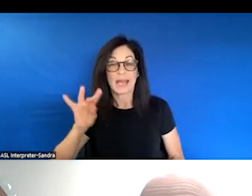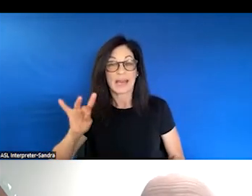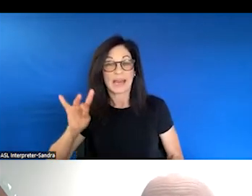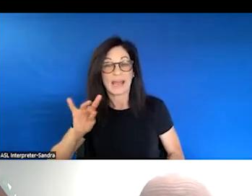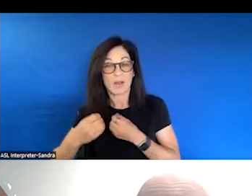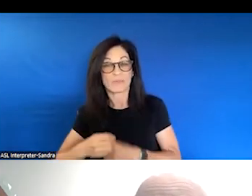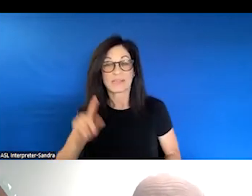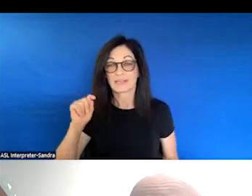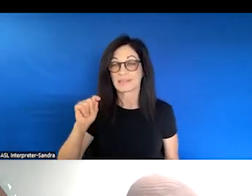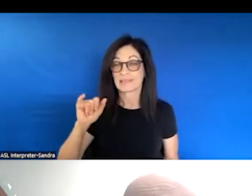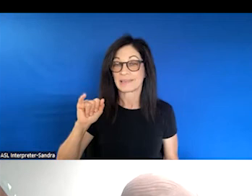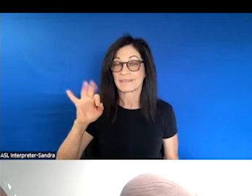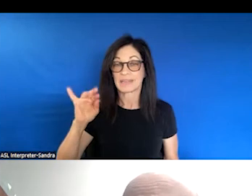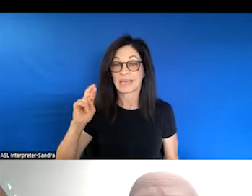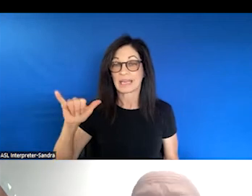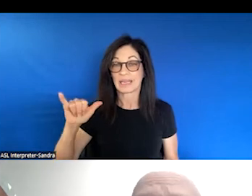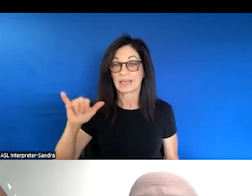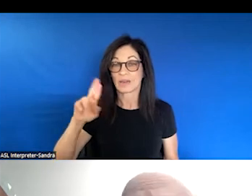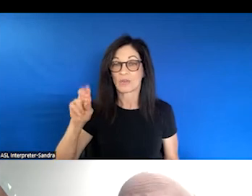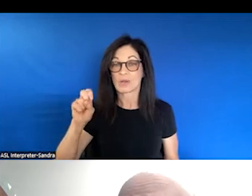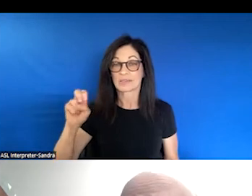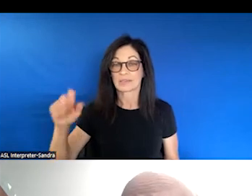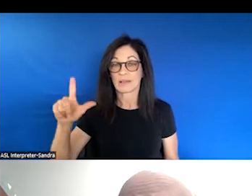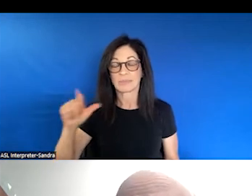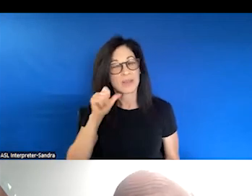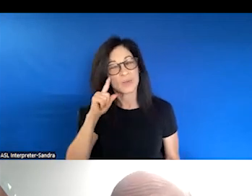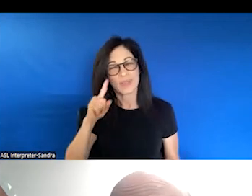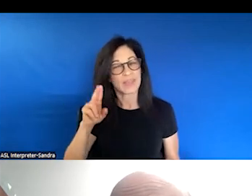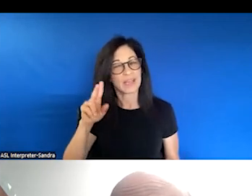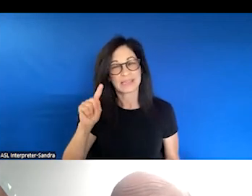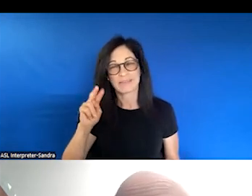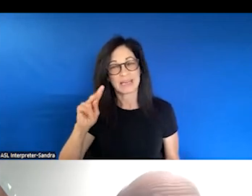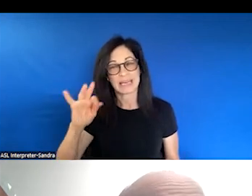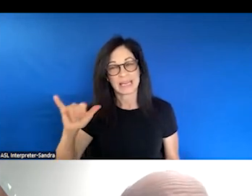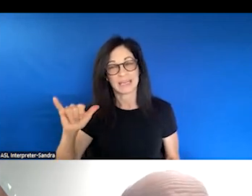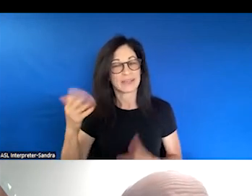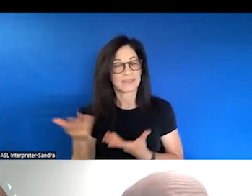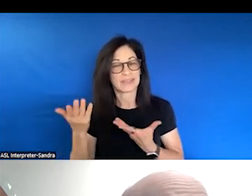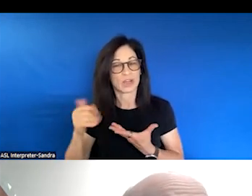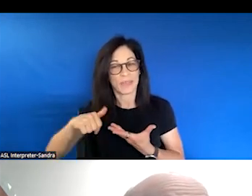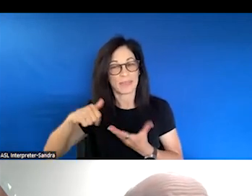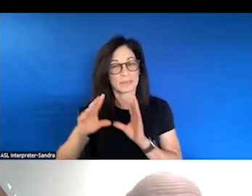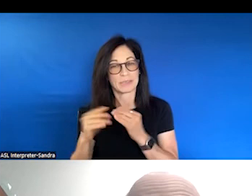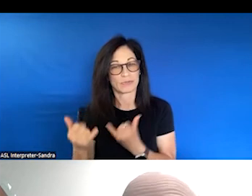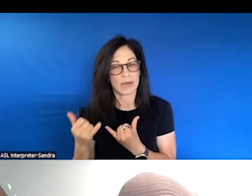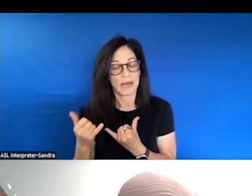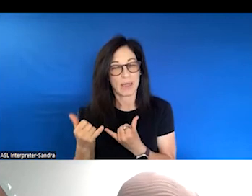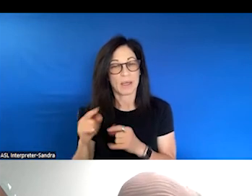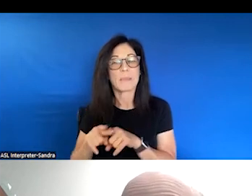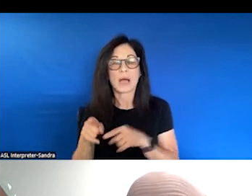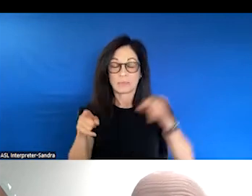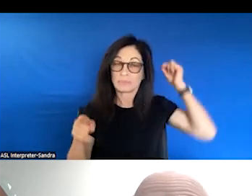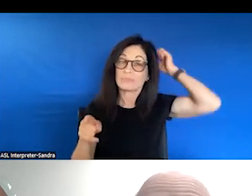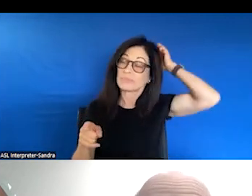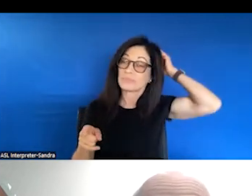Russell. And I don't believe Tiffany is on this call, but she